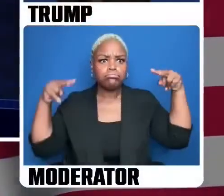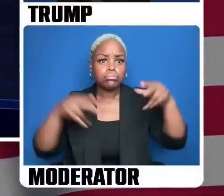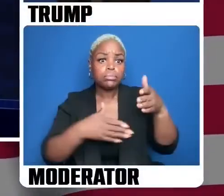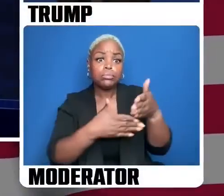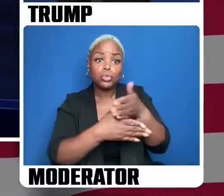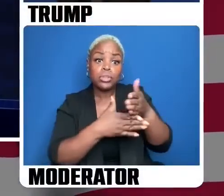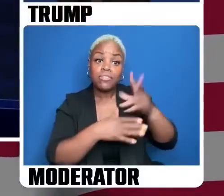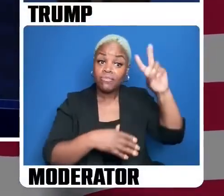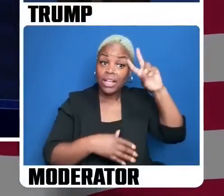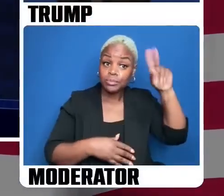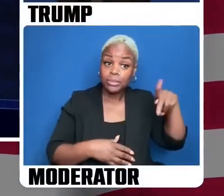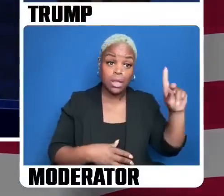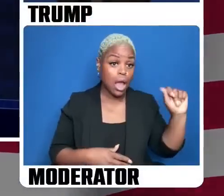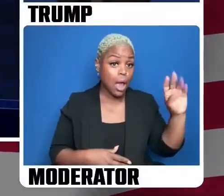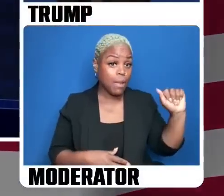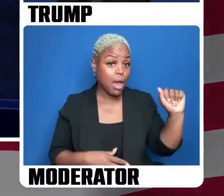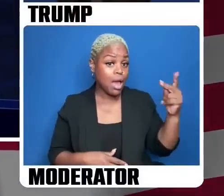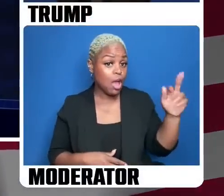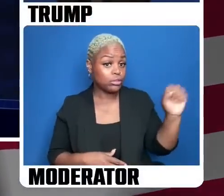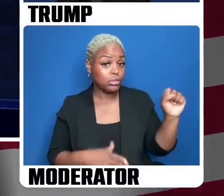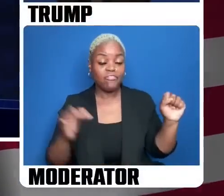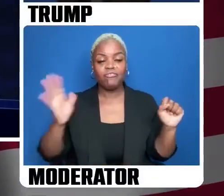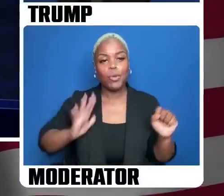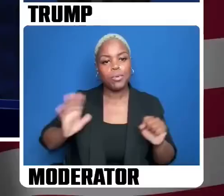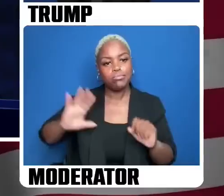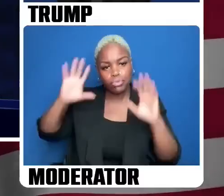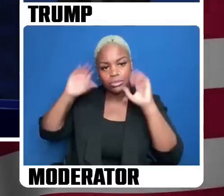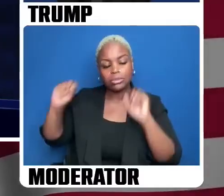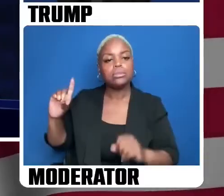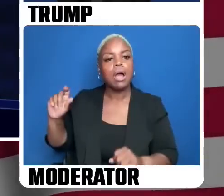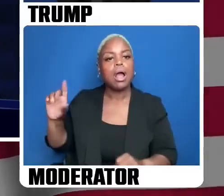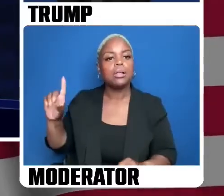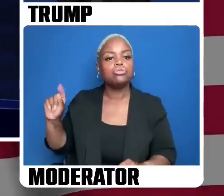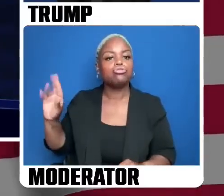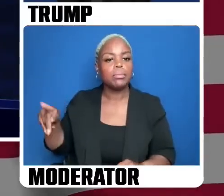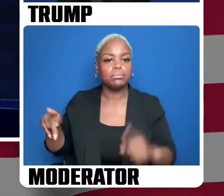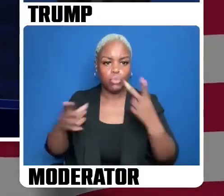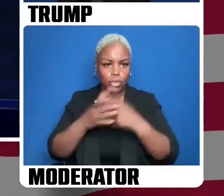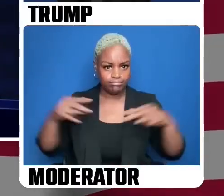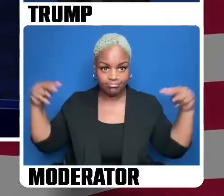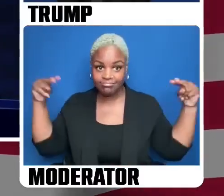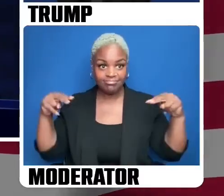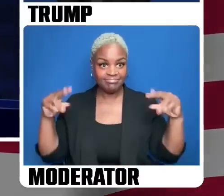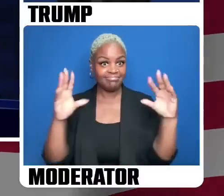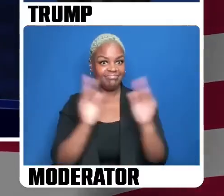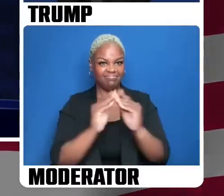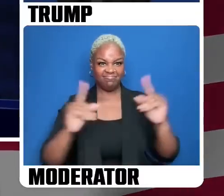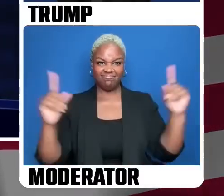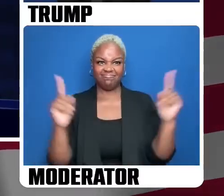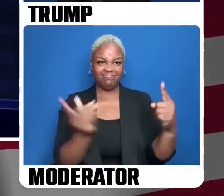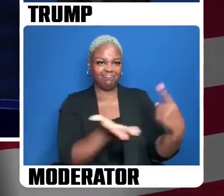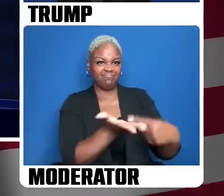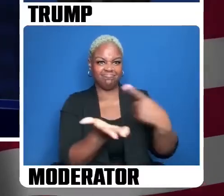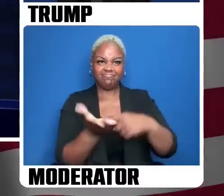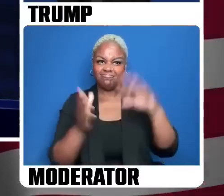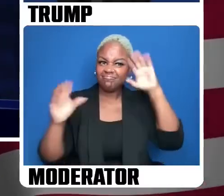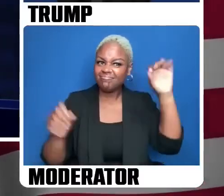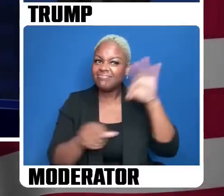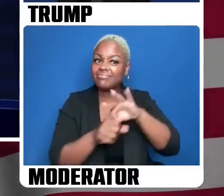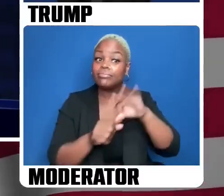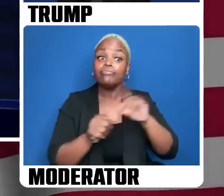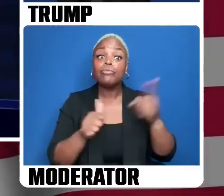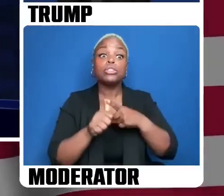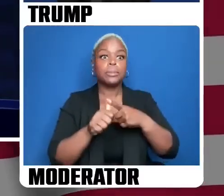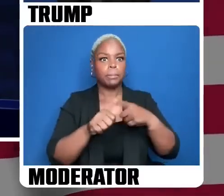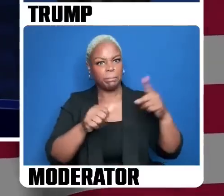President Donald Trump. Their first face-to-face meeting in this presidential election, their first face-to-face meeting ever. A historic race for